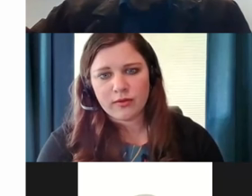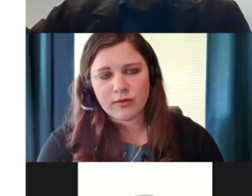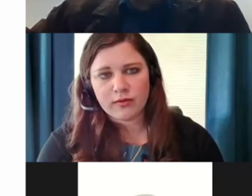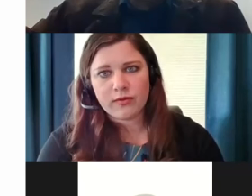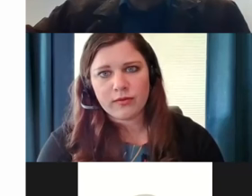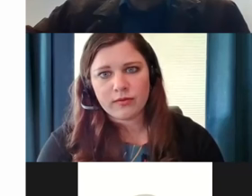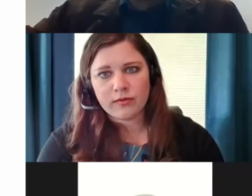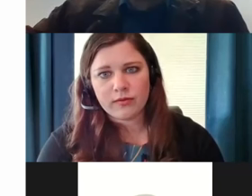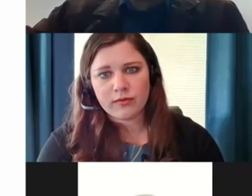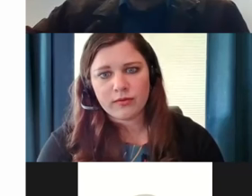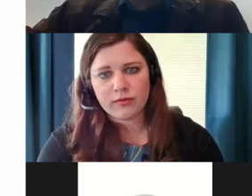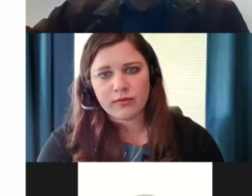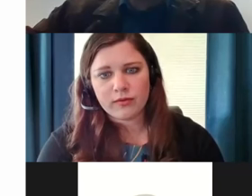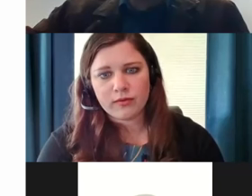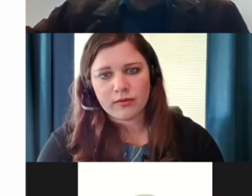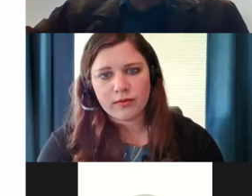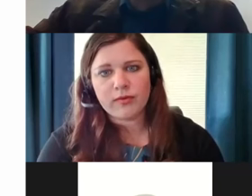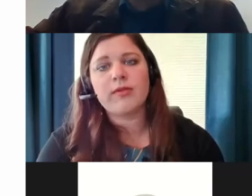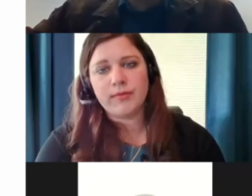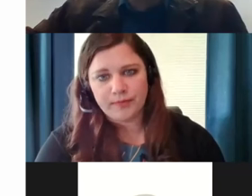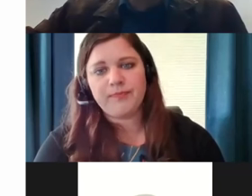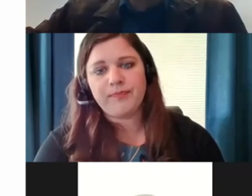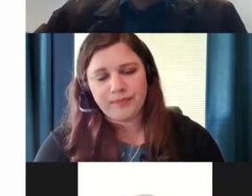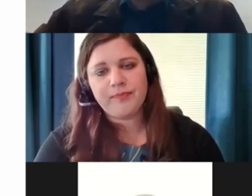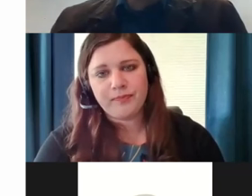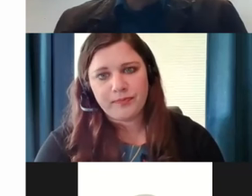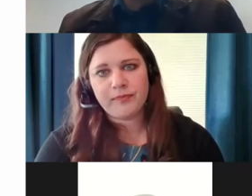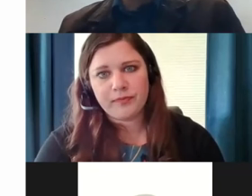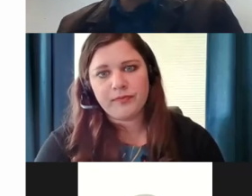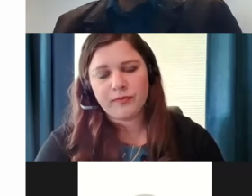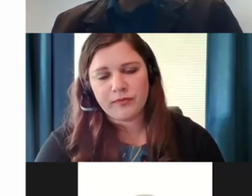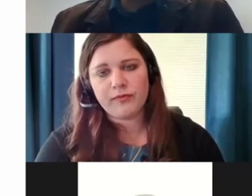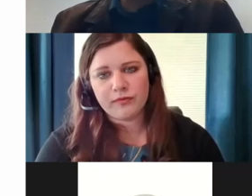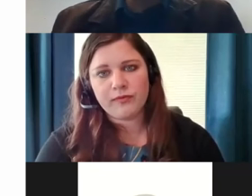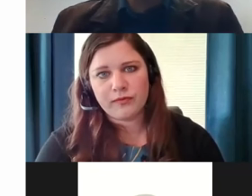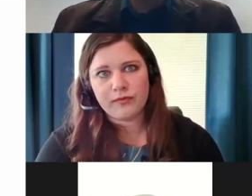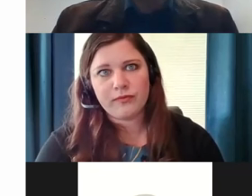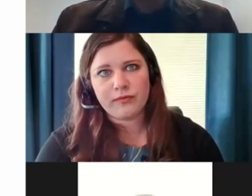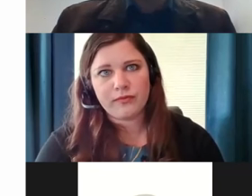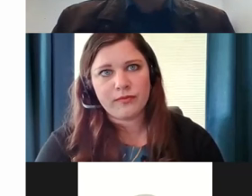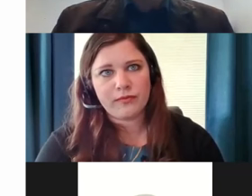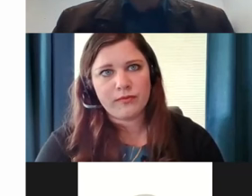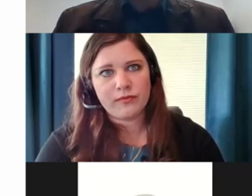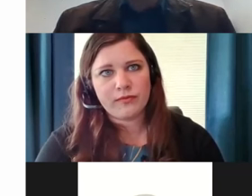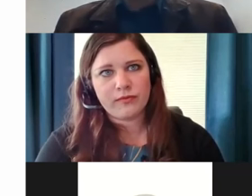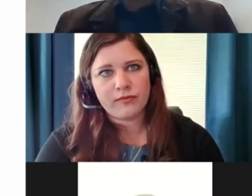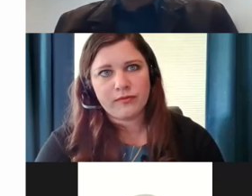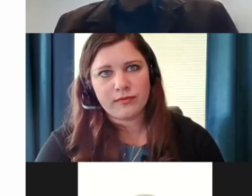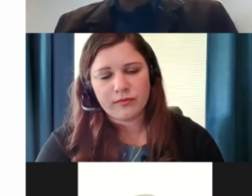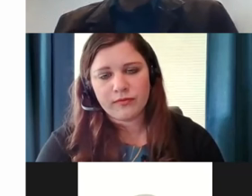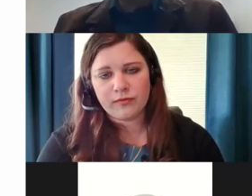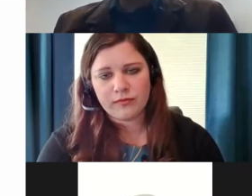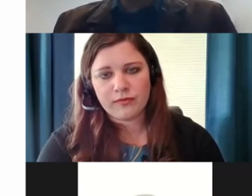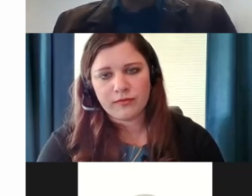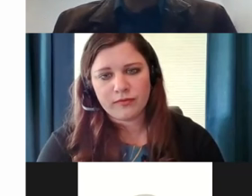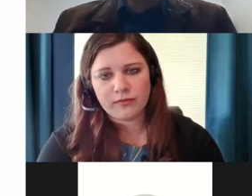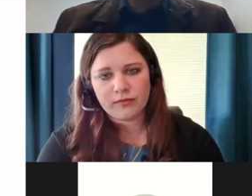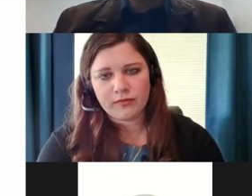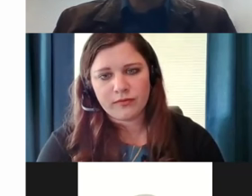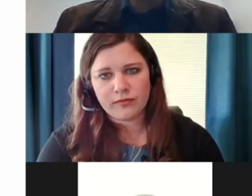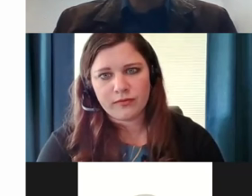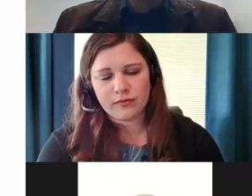If I was going to answer the one question, who provides the technical support for clients utilizing the hotspots for the first time? Our school